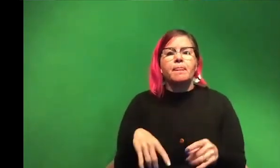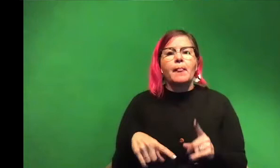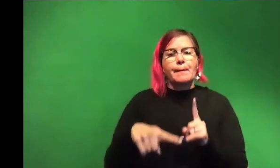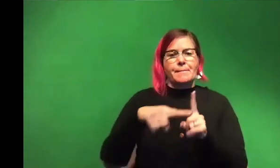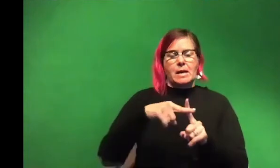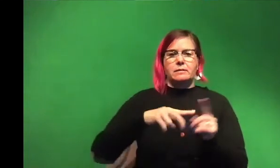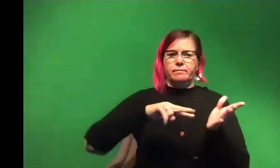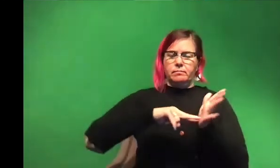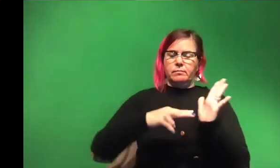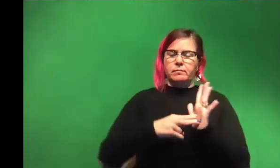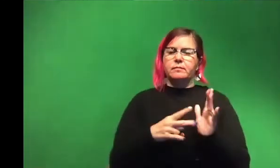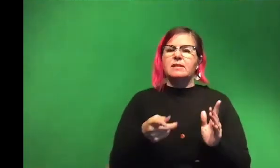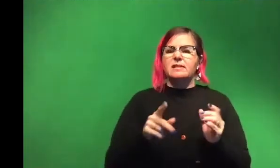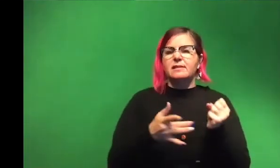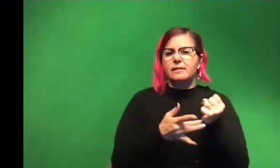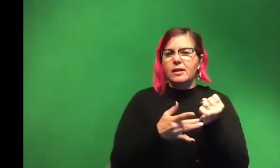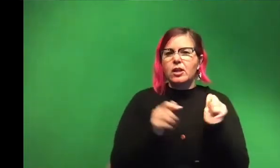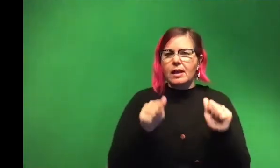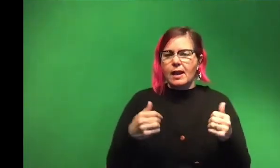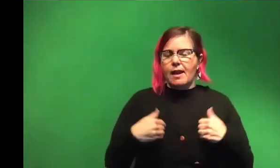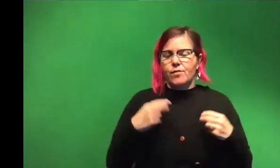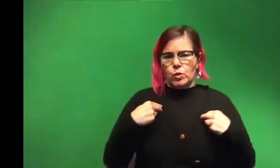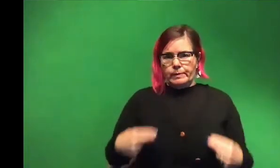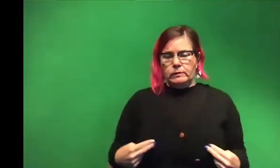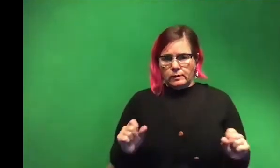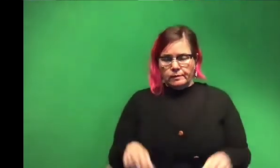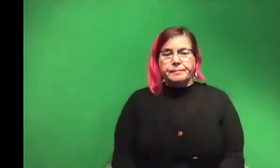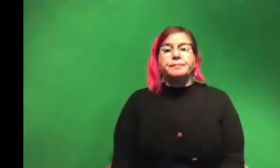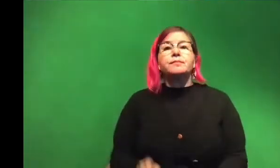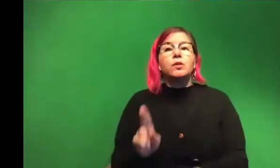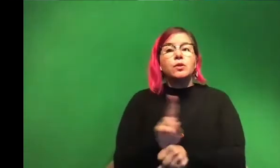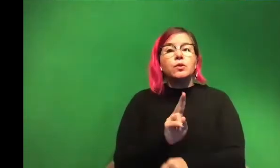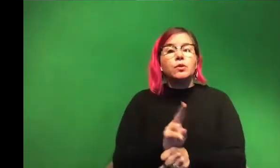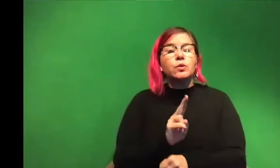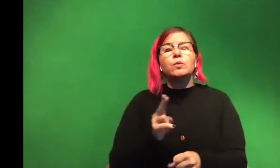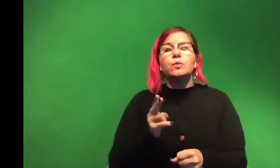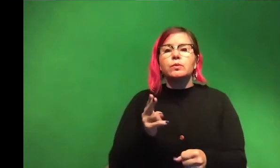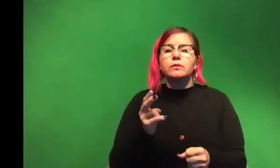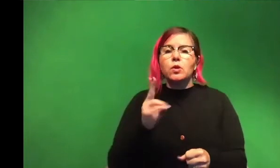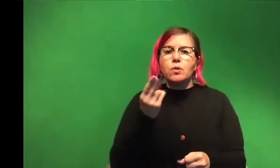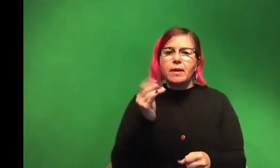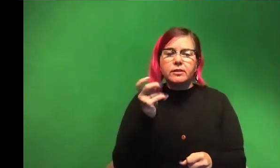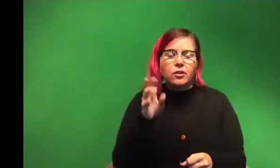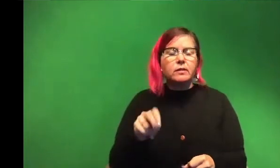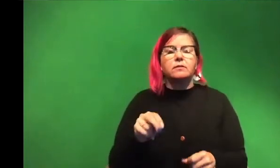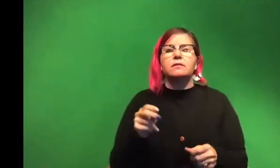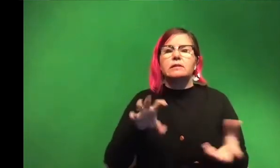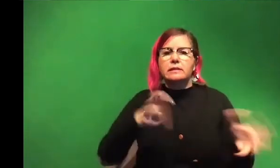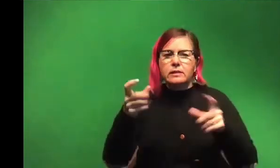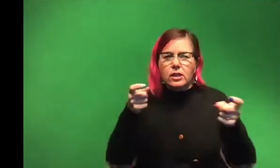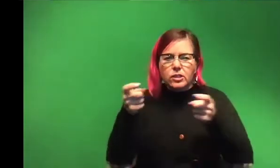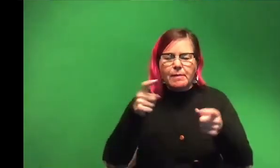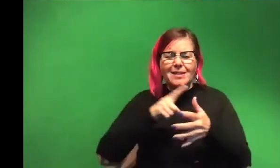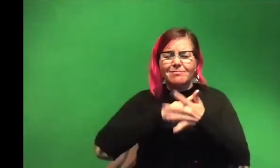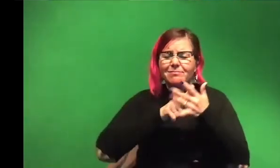implications that this kind of technology can have for humankind. So we can use these in humanitarian contexts, in disaster management. There are so many